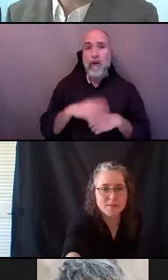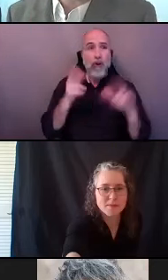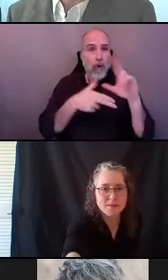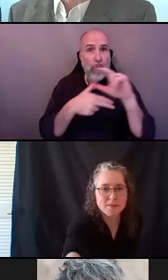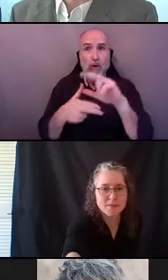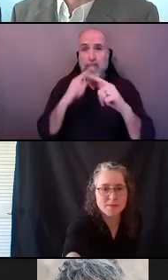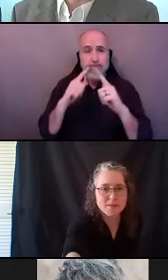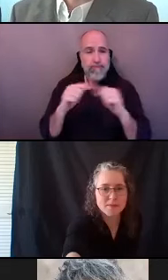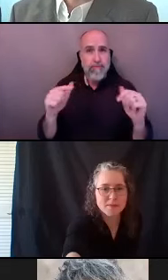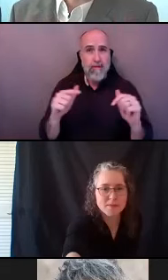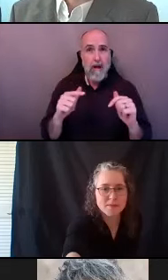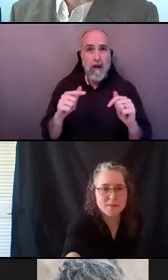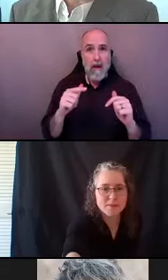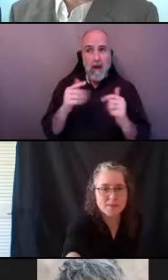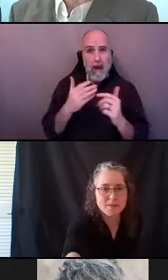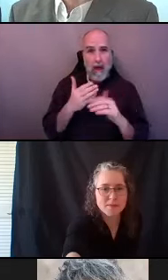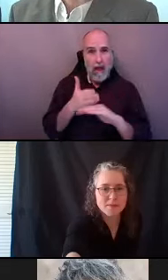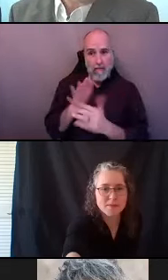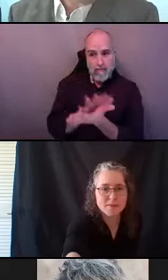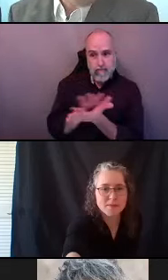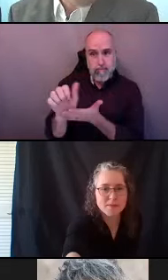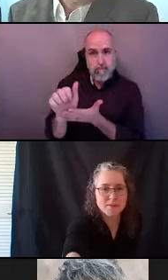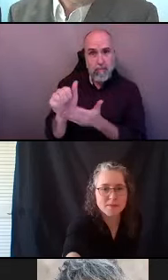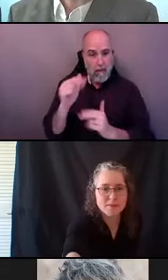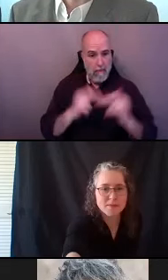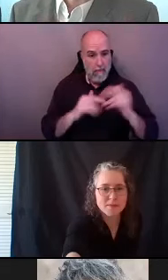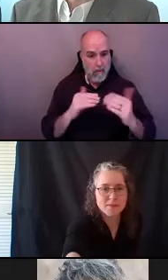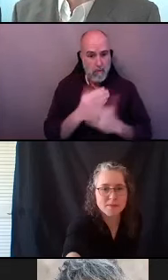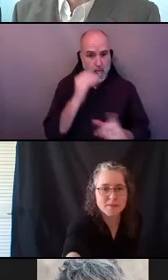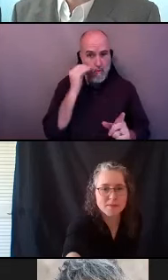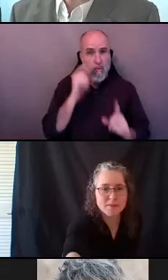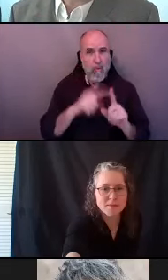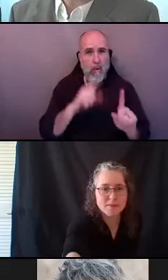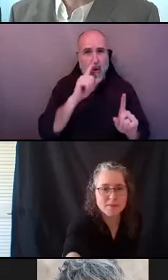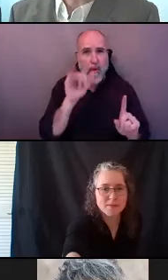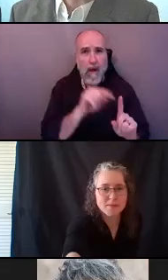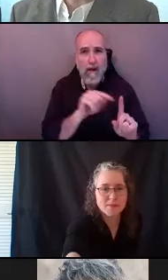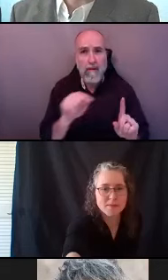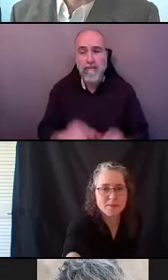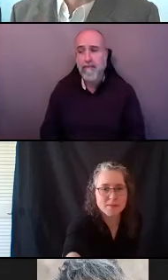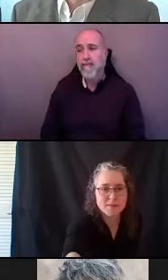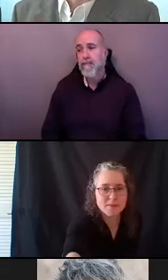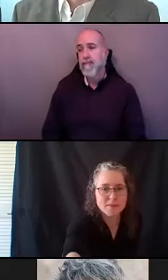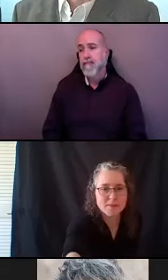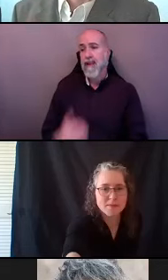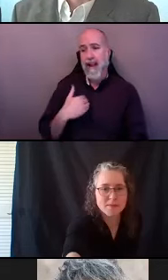build new homes? Housing tech experts, also build them into the